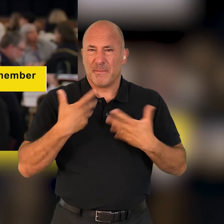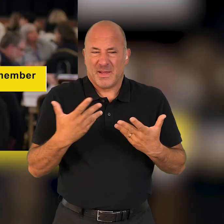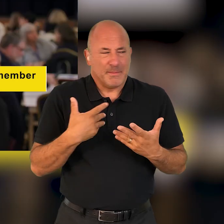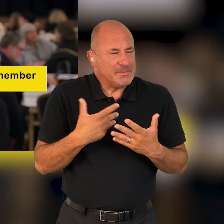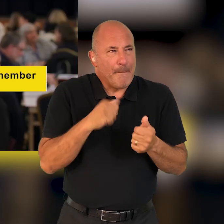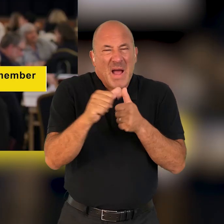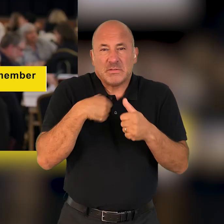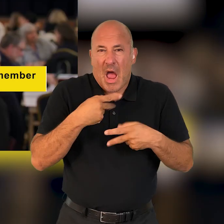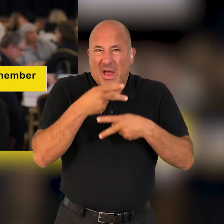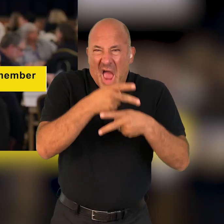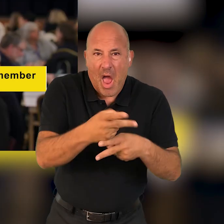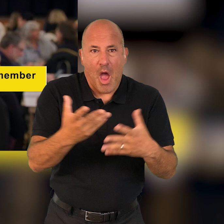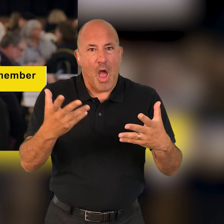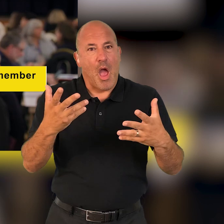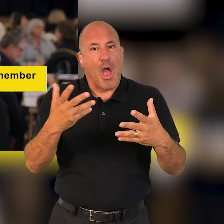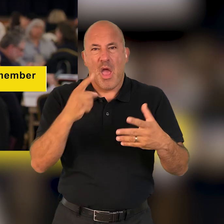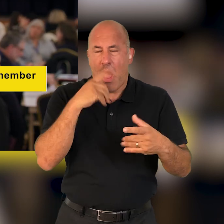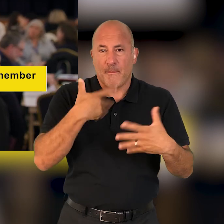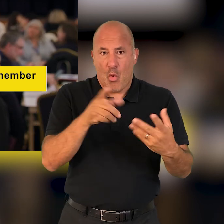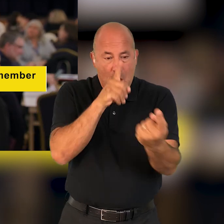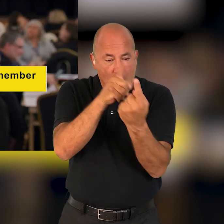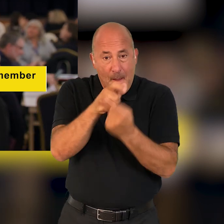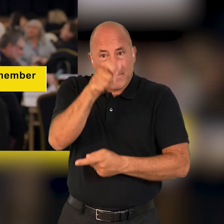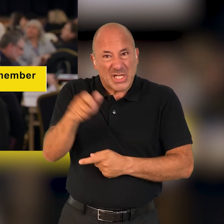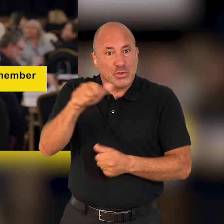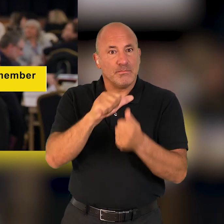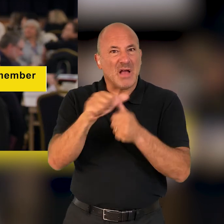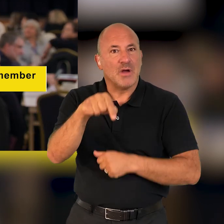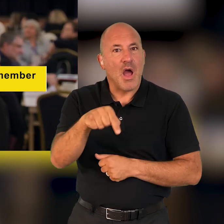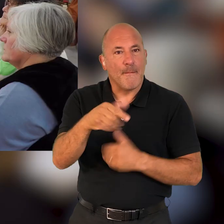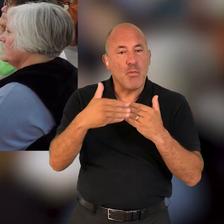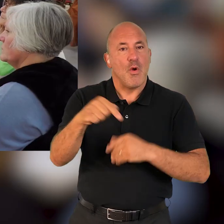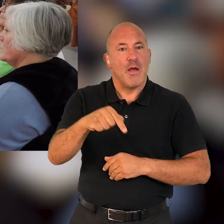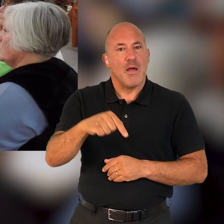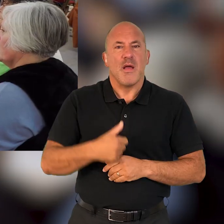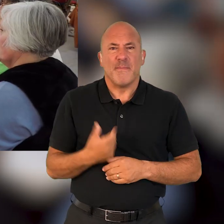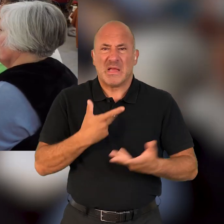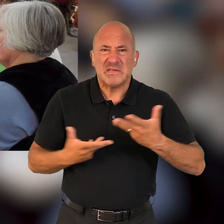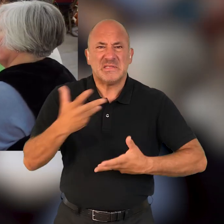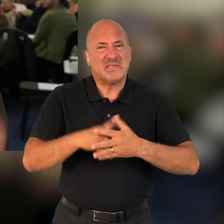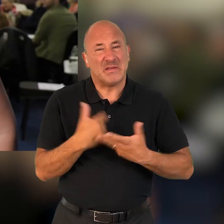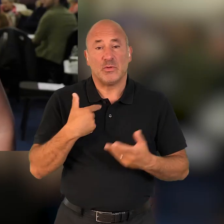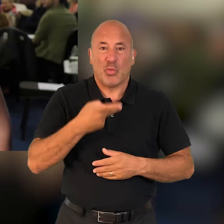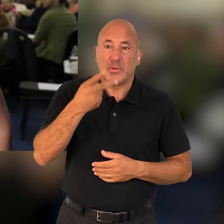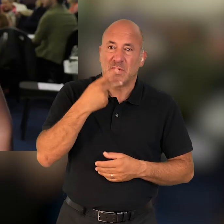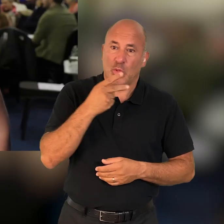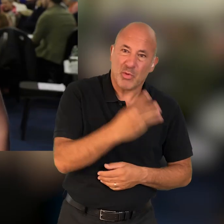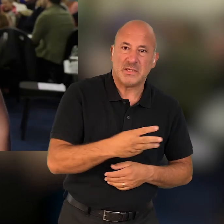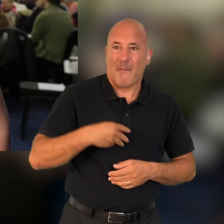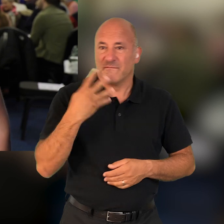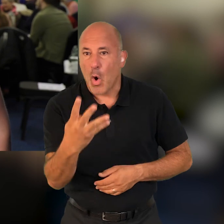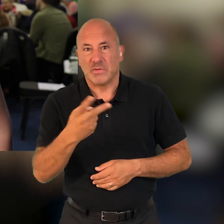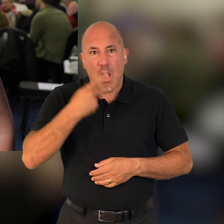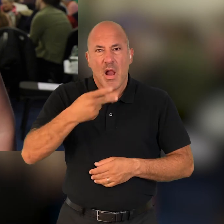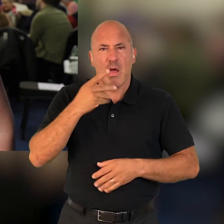to enhance our ability to provide care and to be able to spend more time directly with our patients. We've talked about the fact that sometimes you had to tell your story 3 or